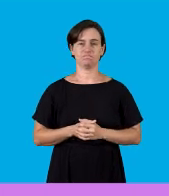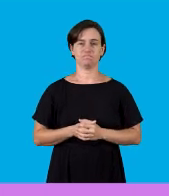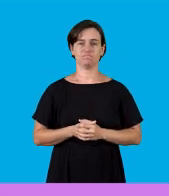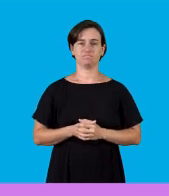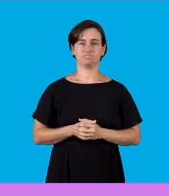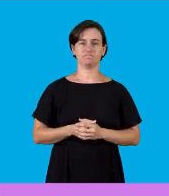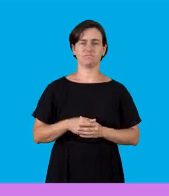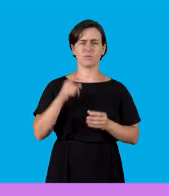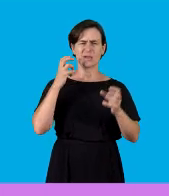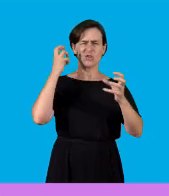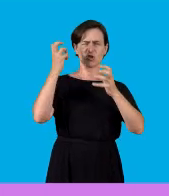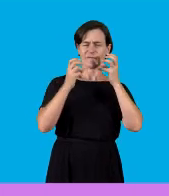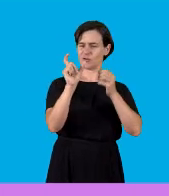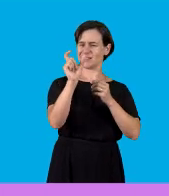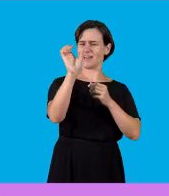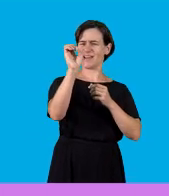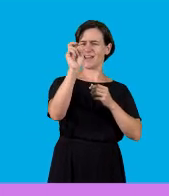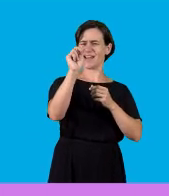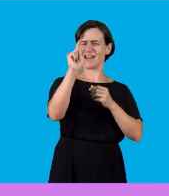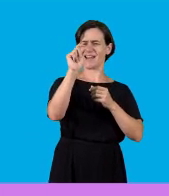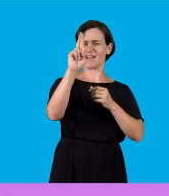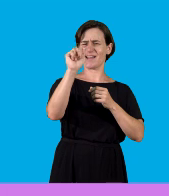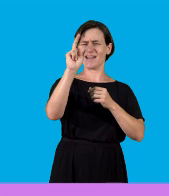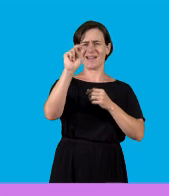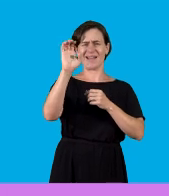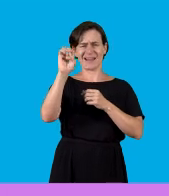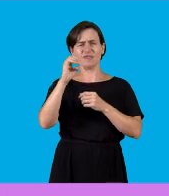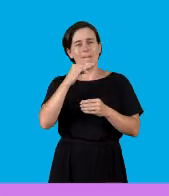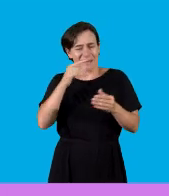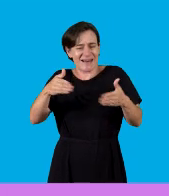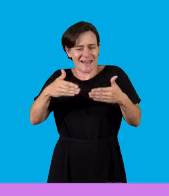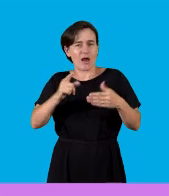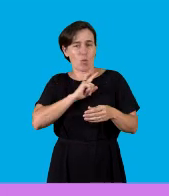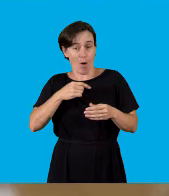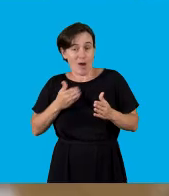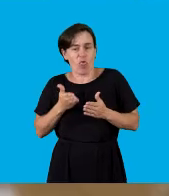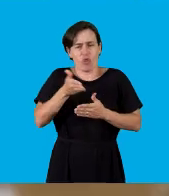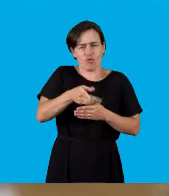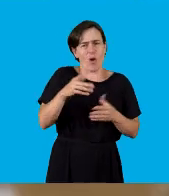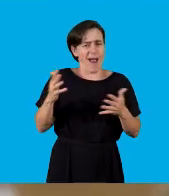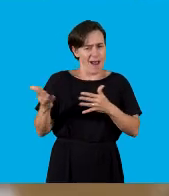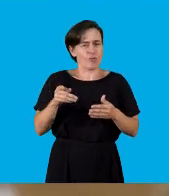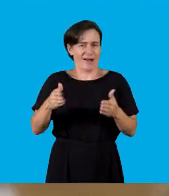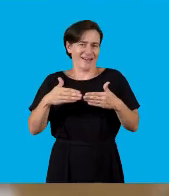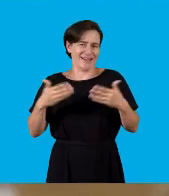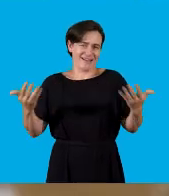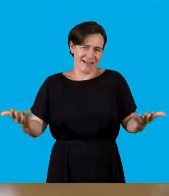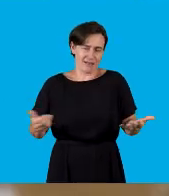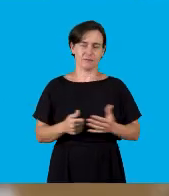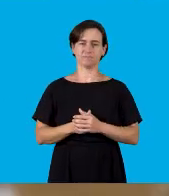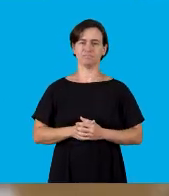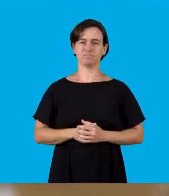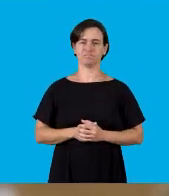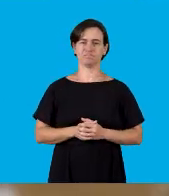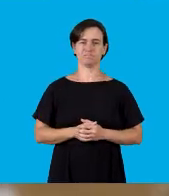So do not be confused by the word entrances while you are given gate there. We enter through the gate. So a gate will definitely mean that it is also